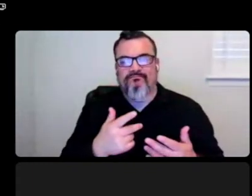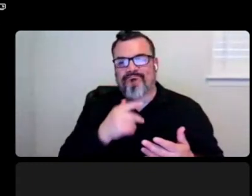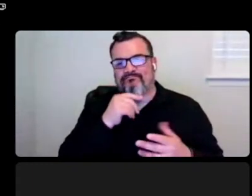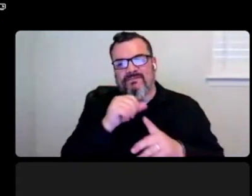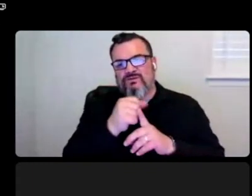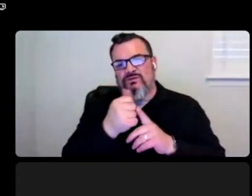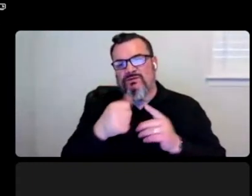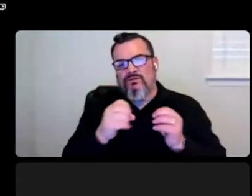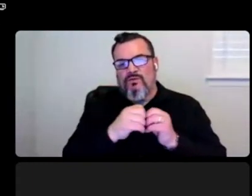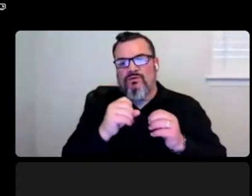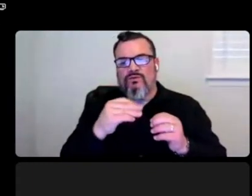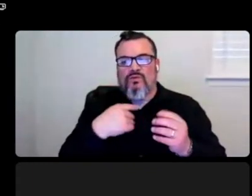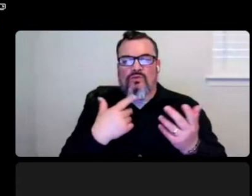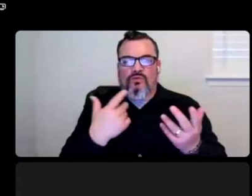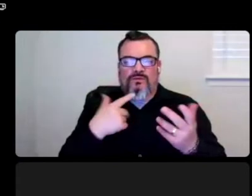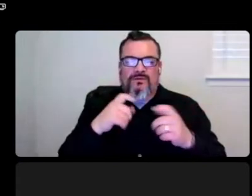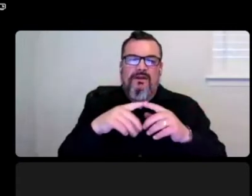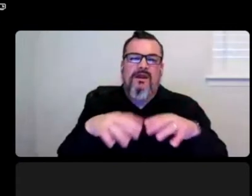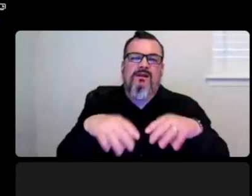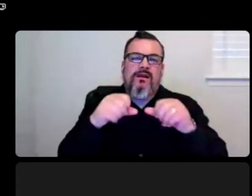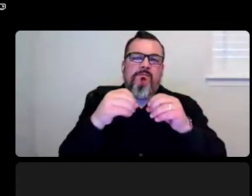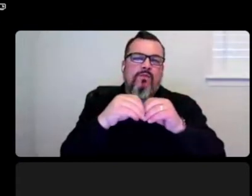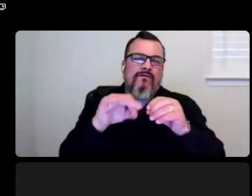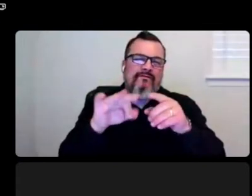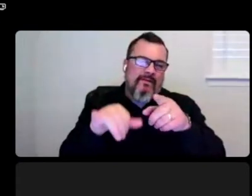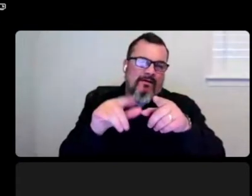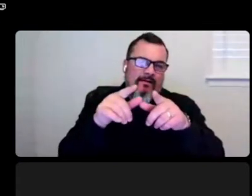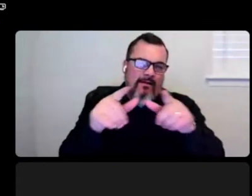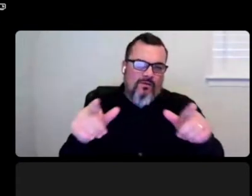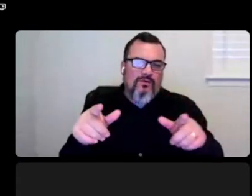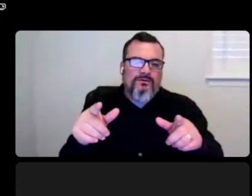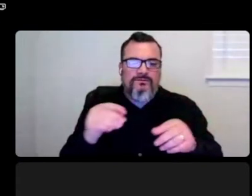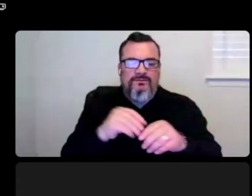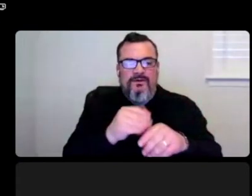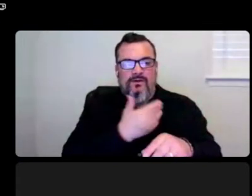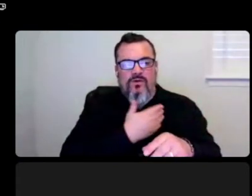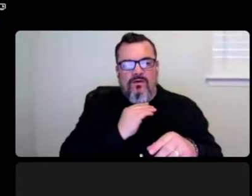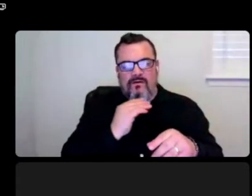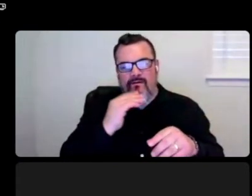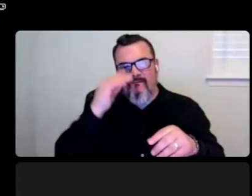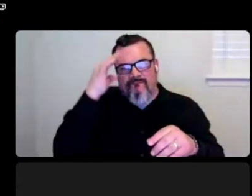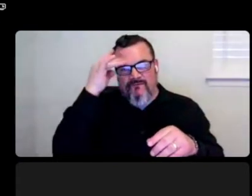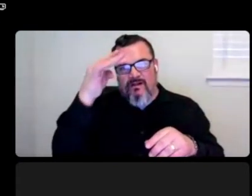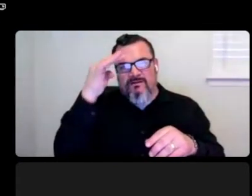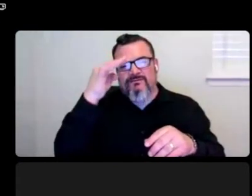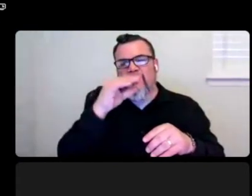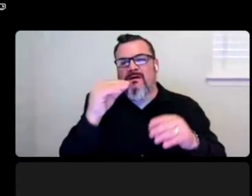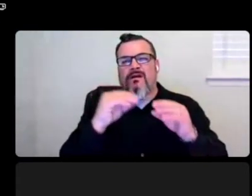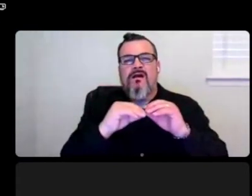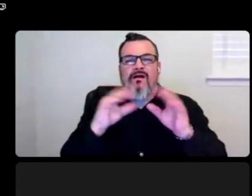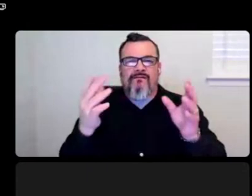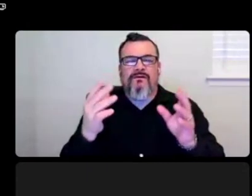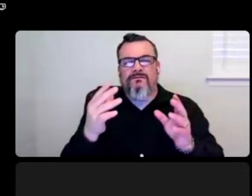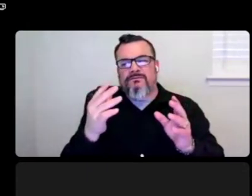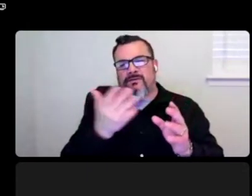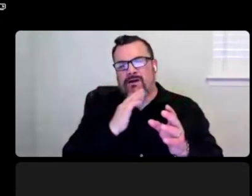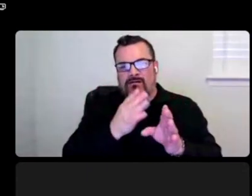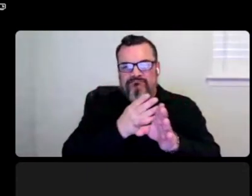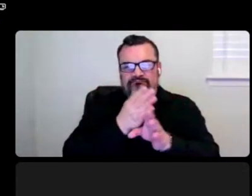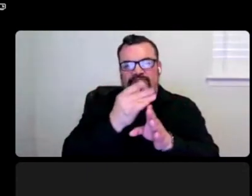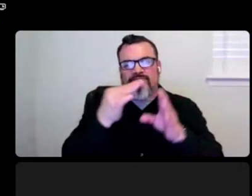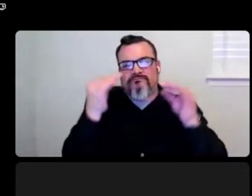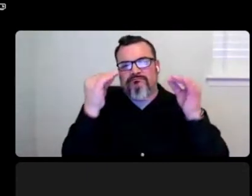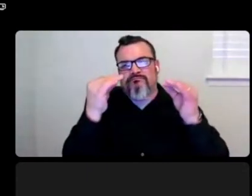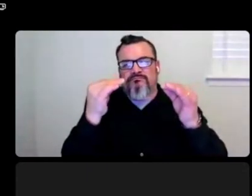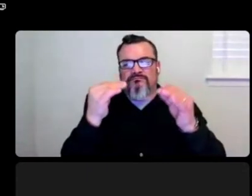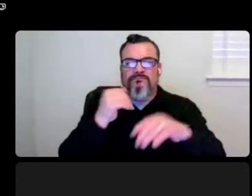anymore. So I think we need to adopt more of that language in our philosophy and in obviously the pedagogy that we have when we talk about